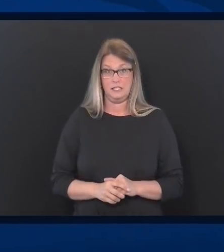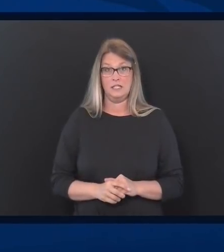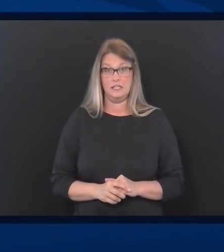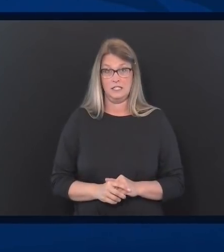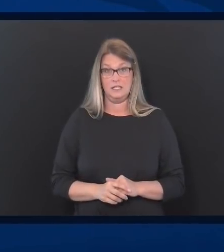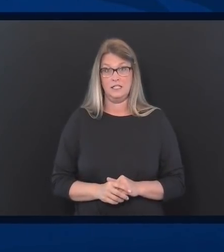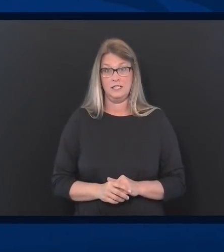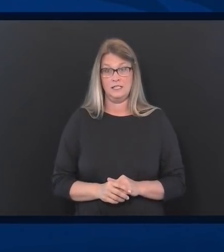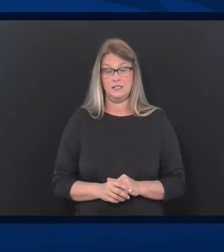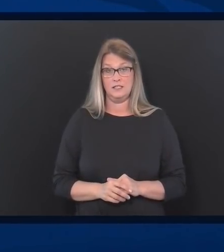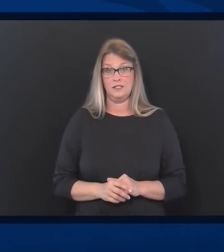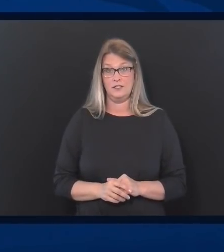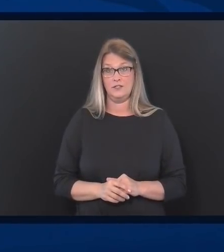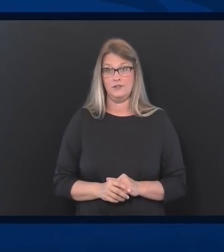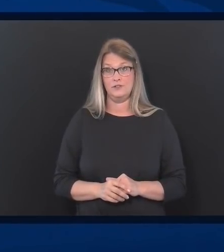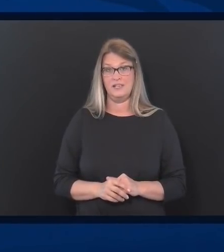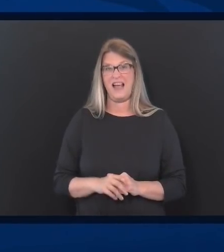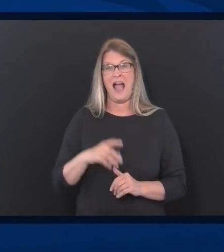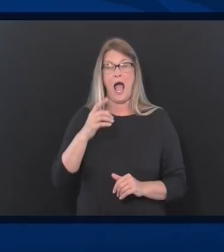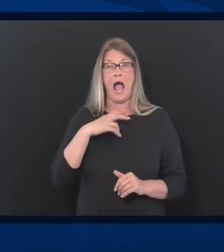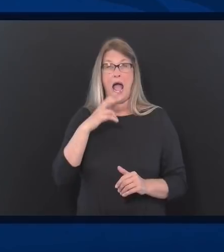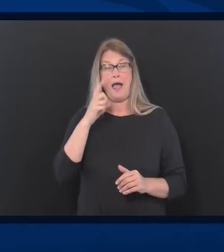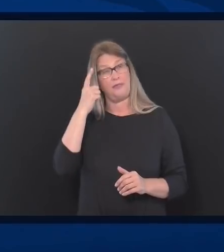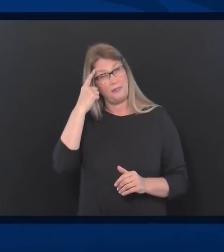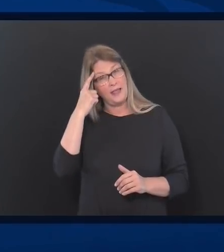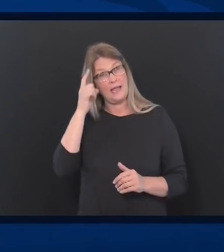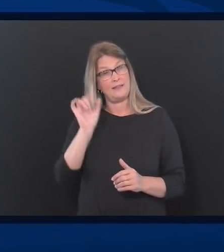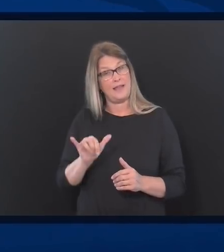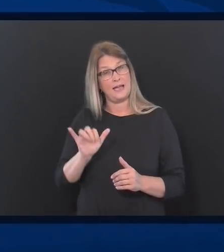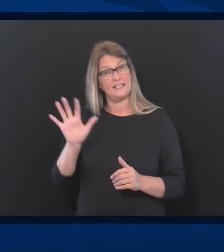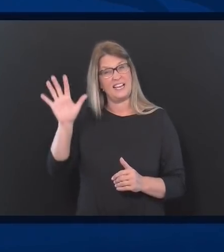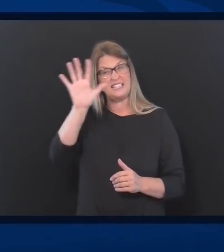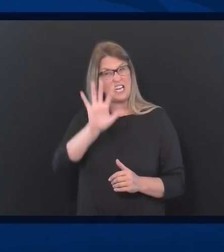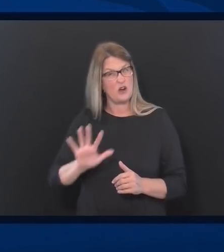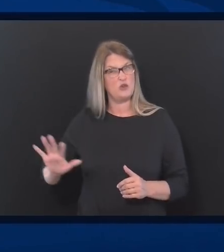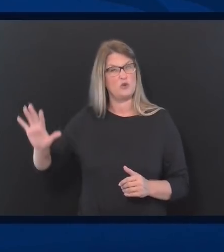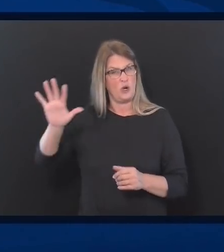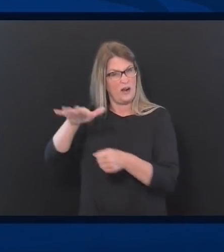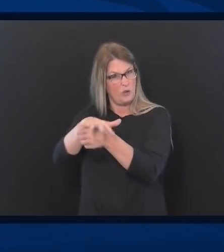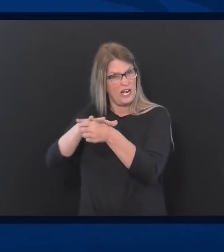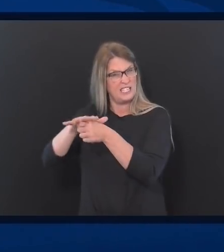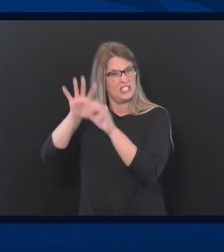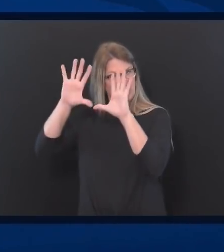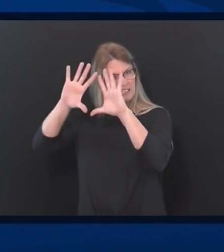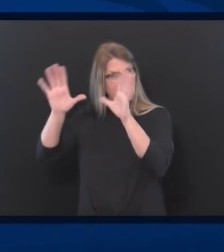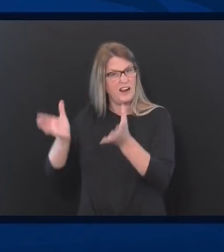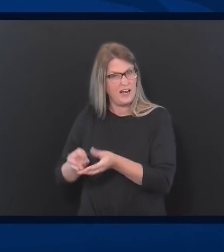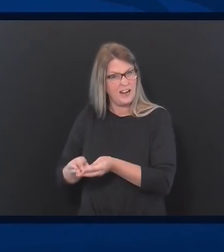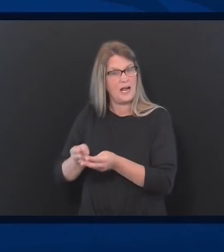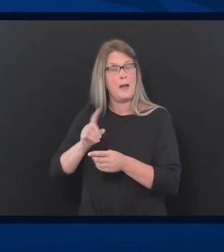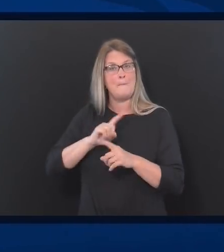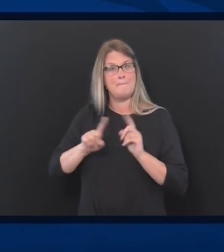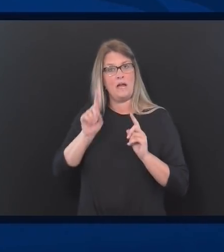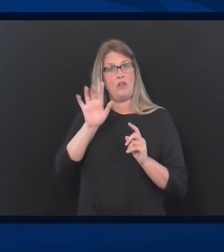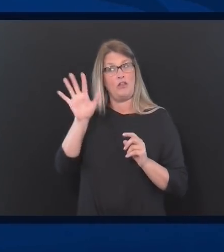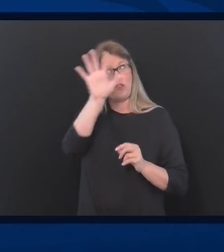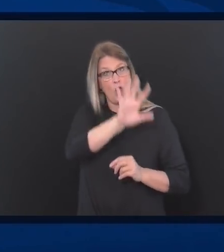basically a territory, I guess, beyond the 50th state. But those